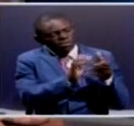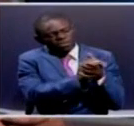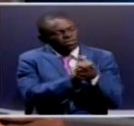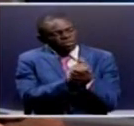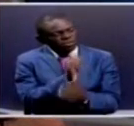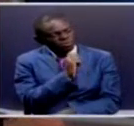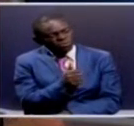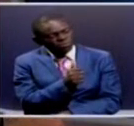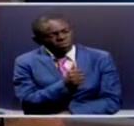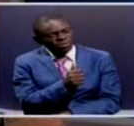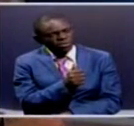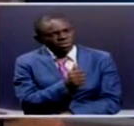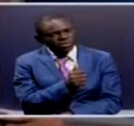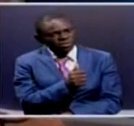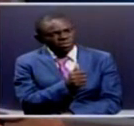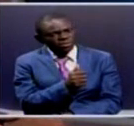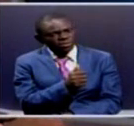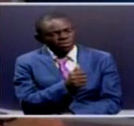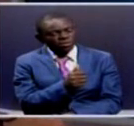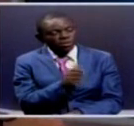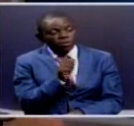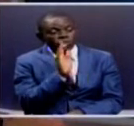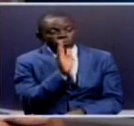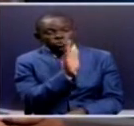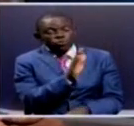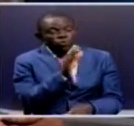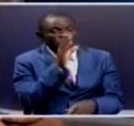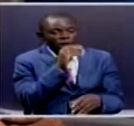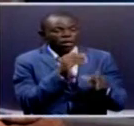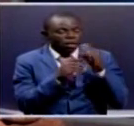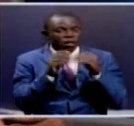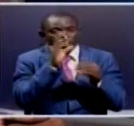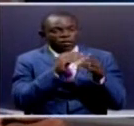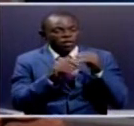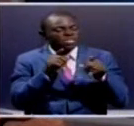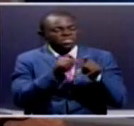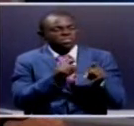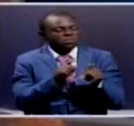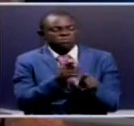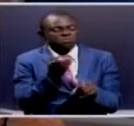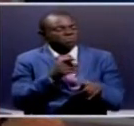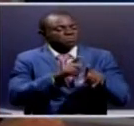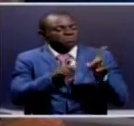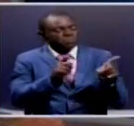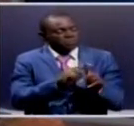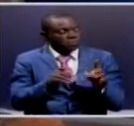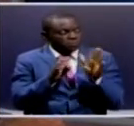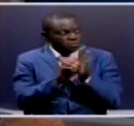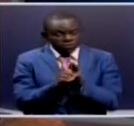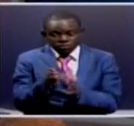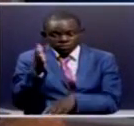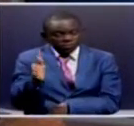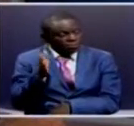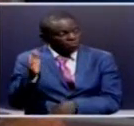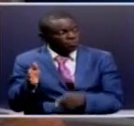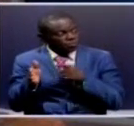Like I said in the introduction, with various voices now speaking. You've got already the UPND saying they'll not really be part of